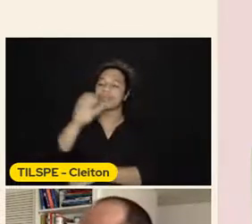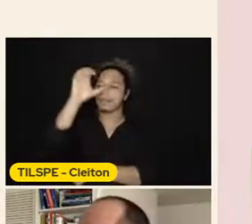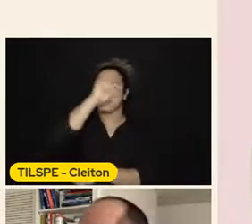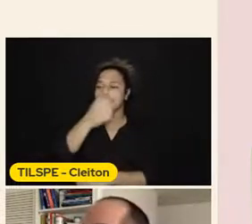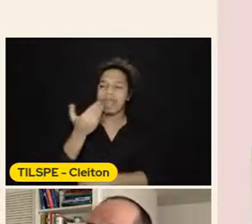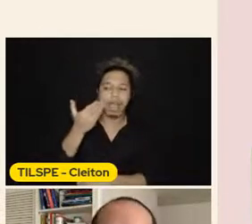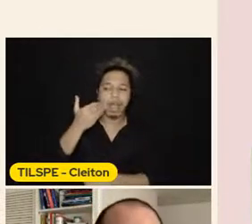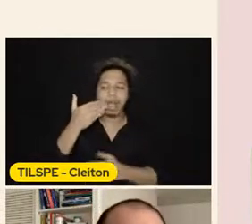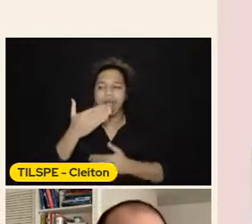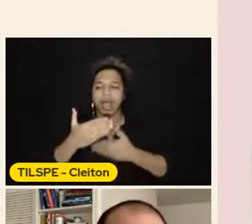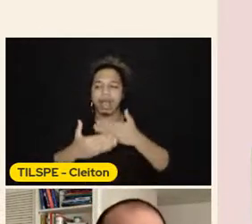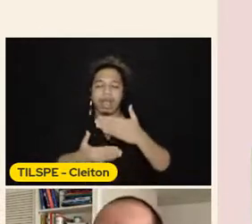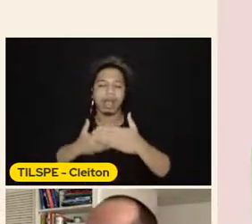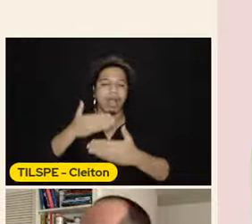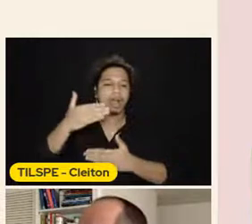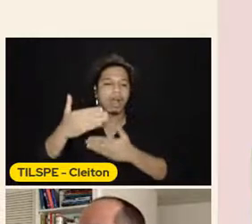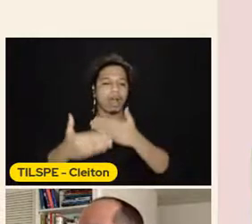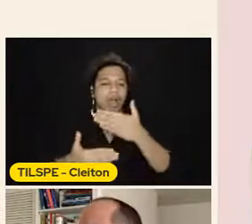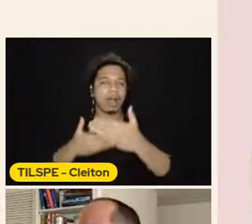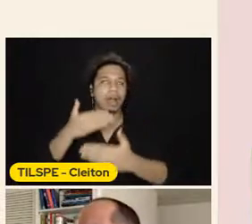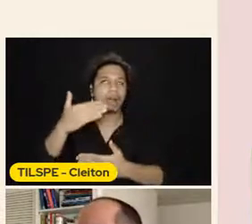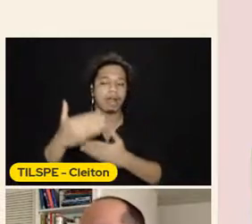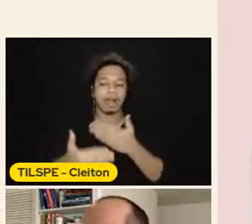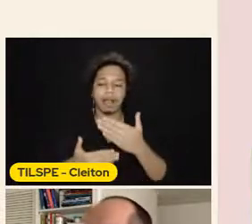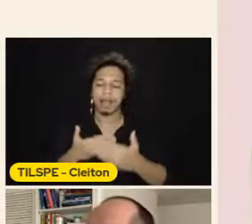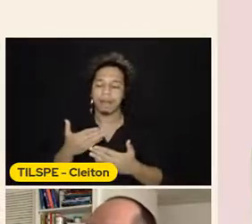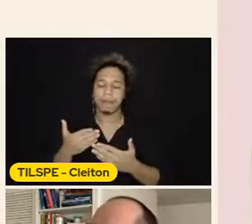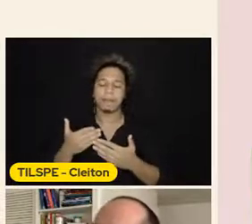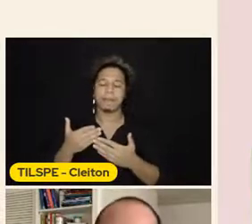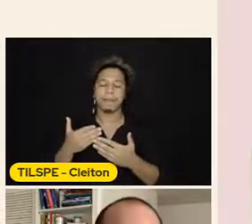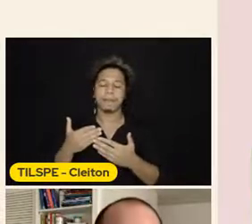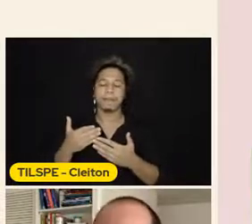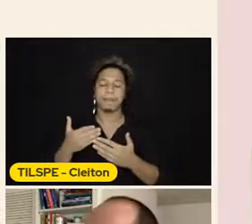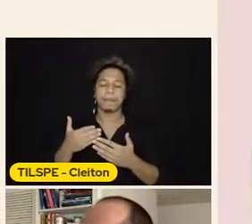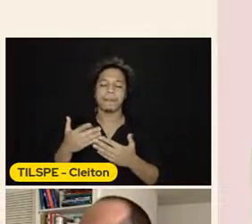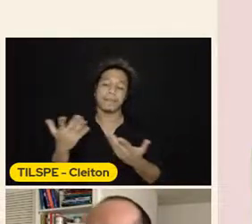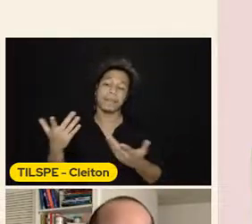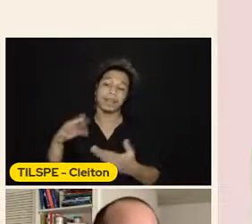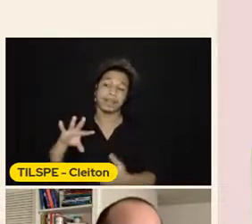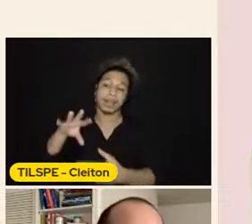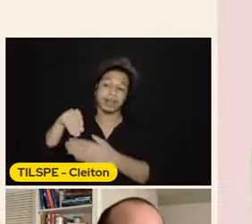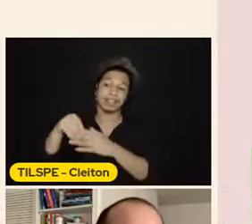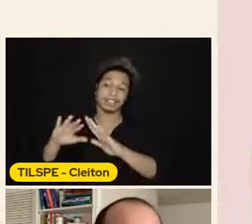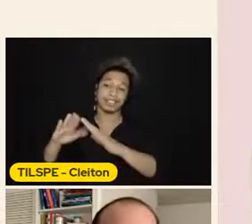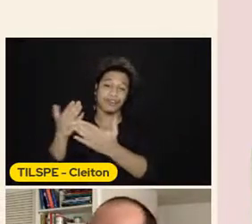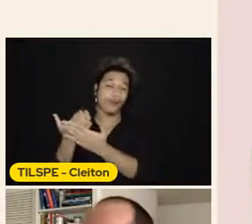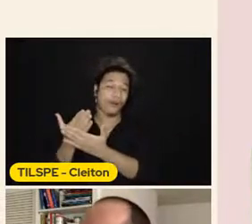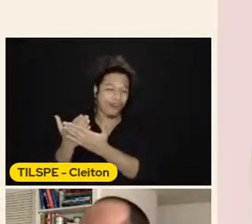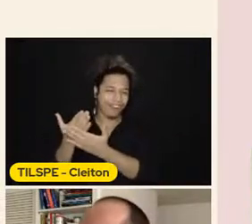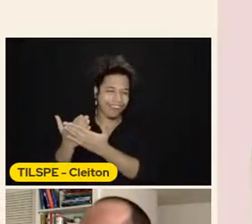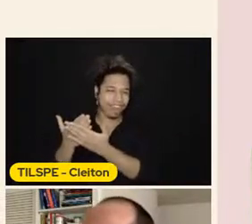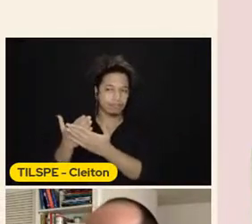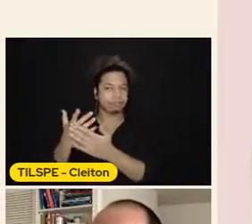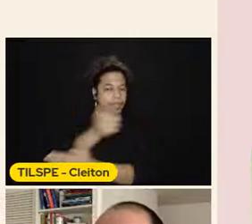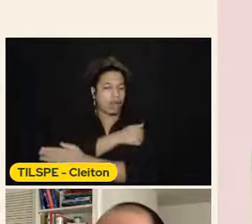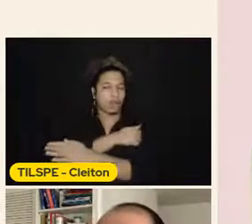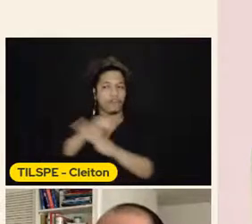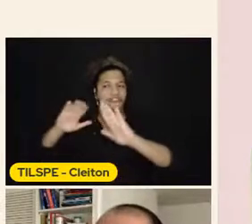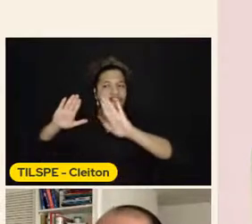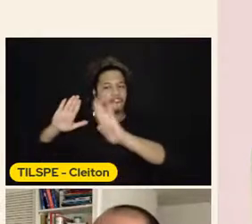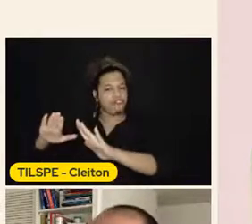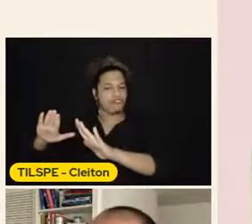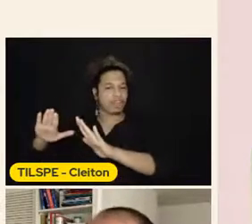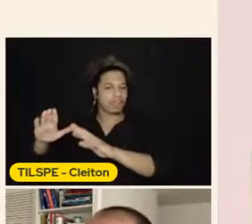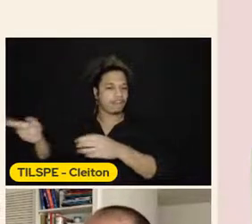question words to inquire about residential schools in Canada with the support of a picture book. And so